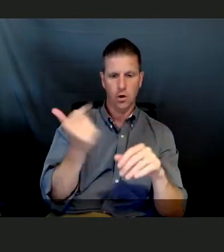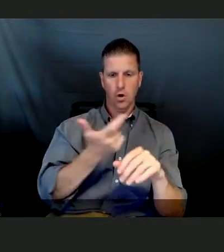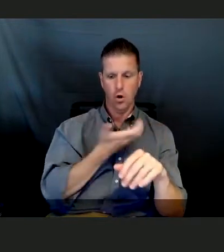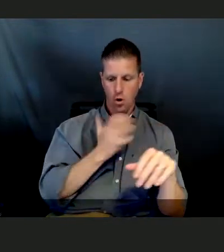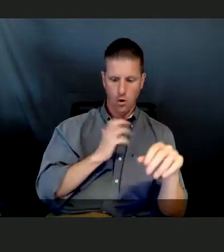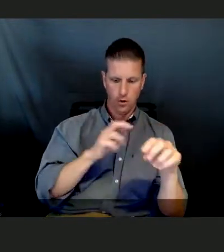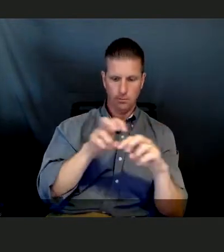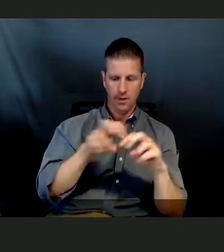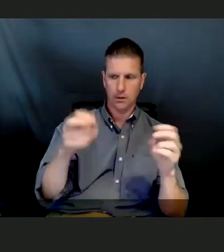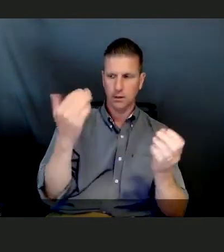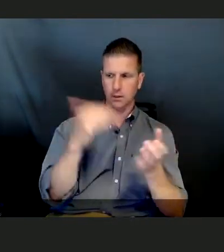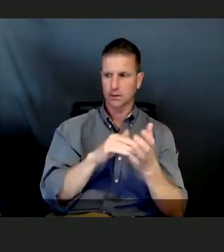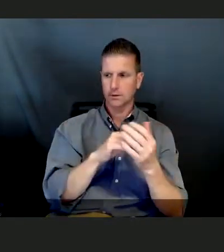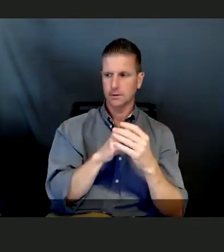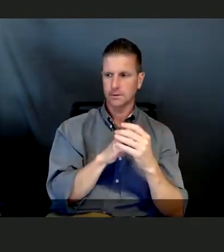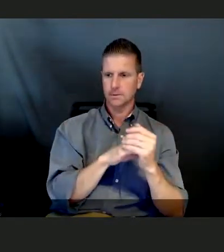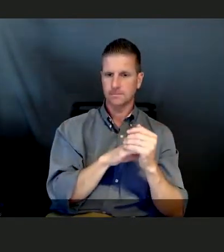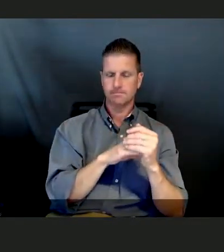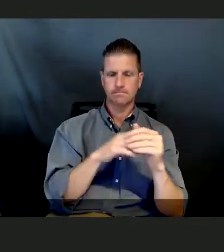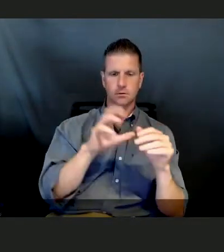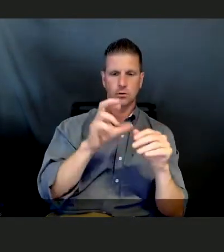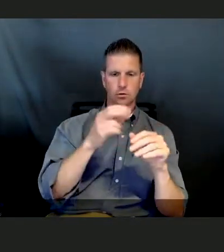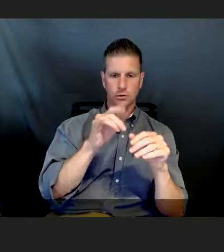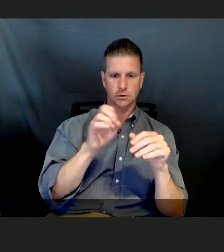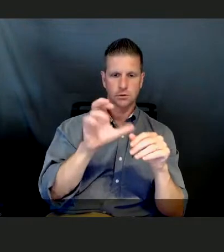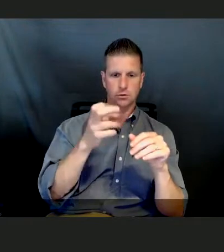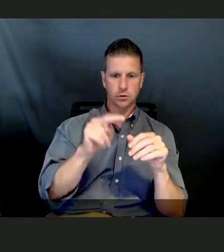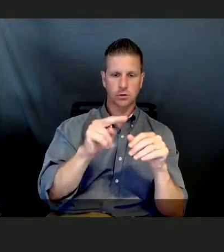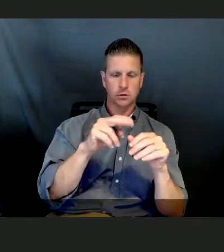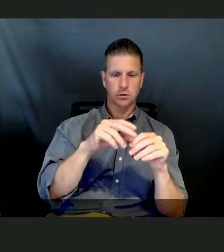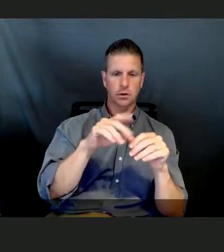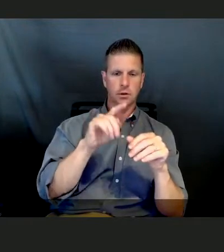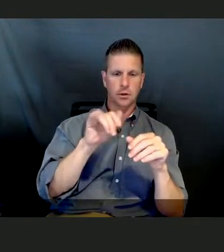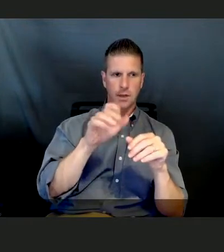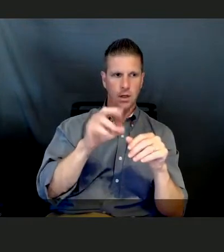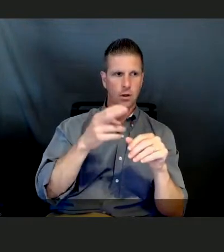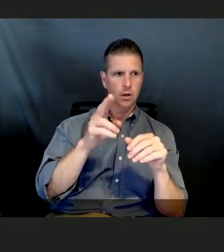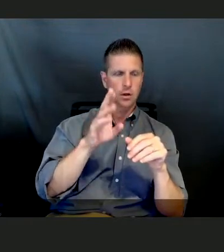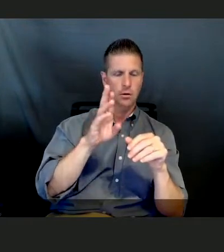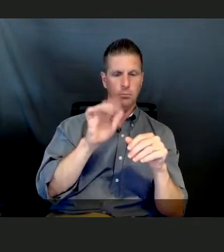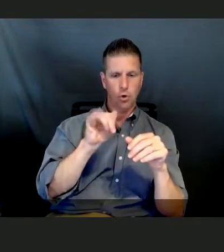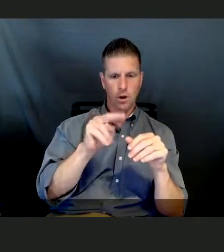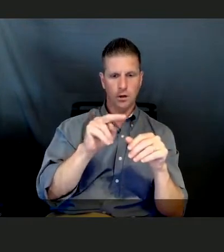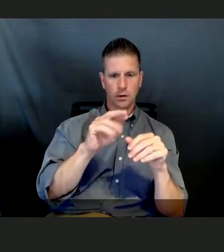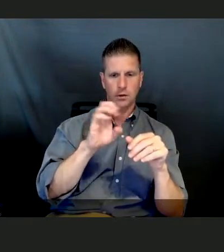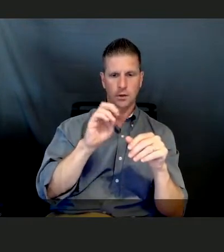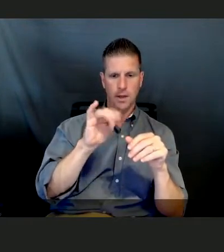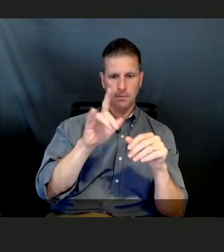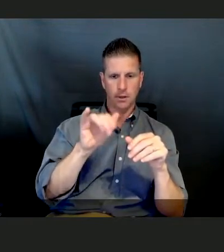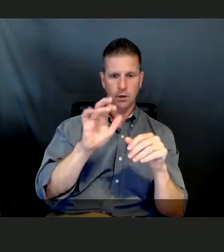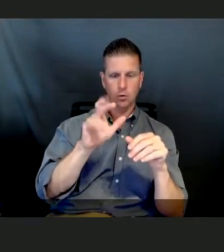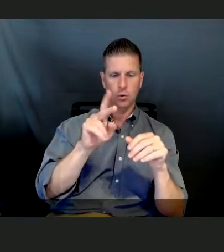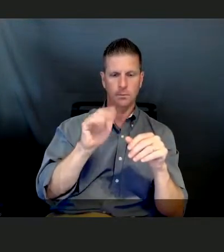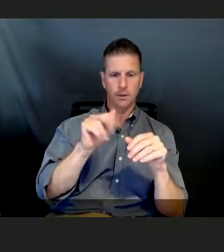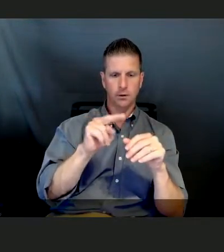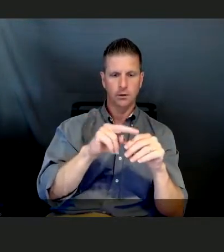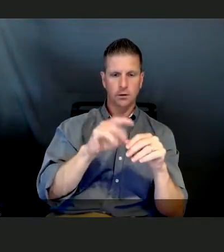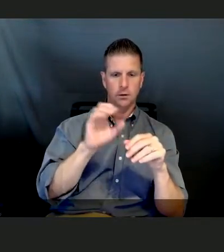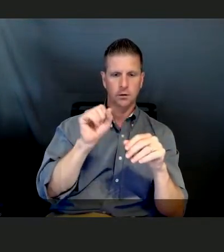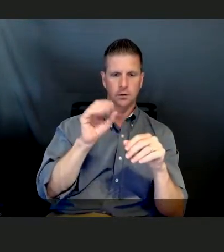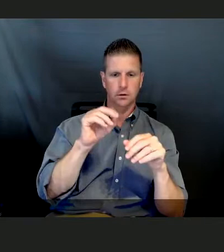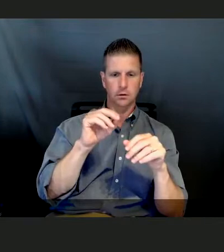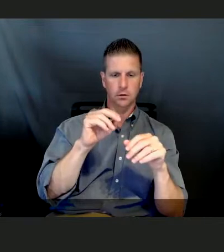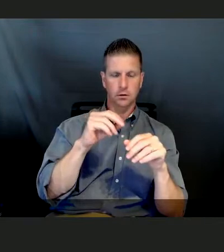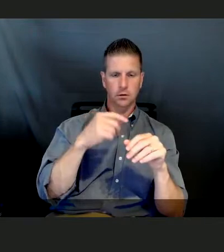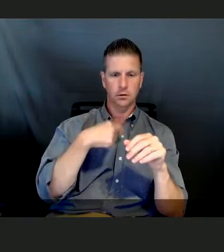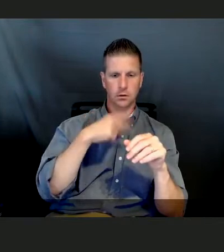panelists again, Christine Chun, Brian Holler, Taylor Hutchison, Emily Rickman. So I